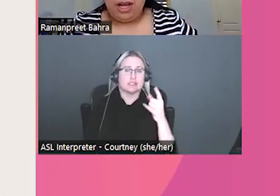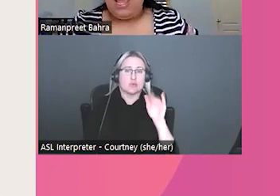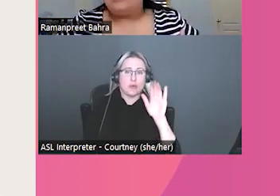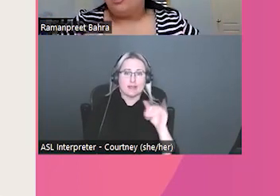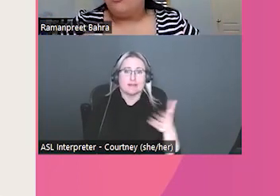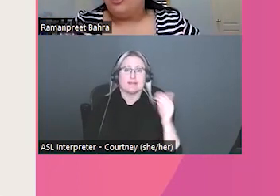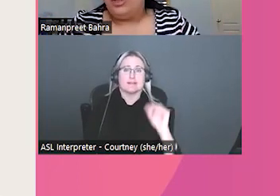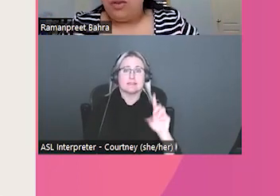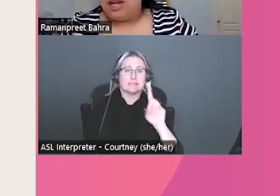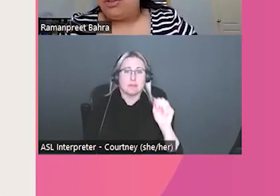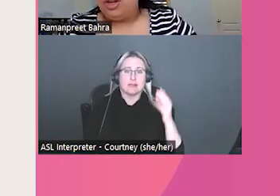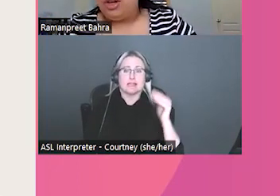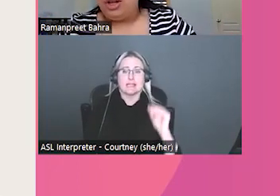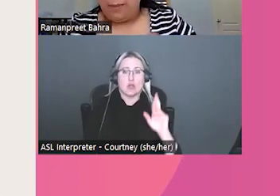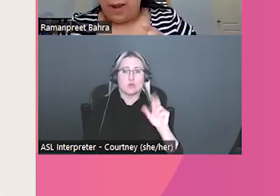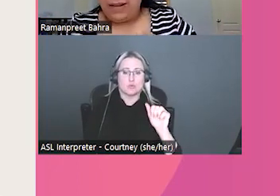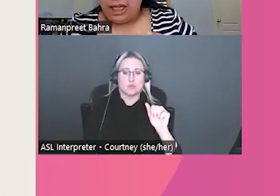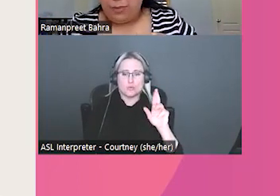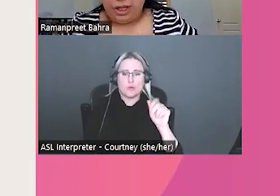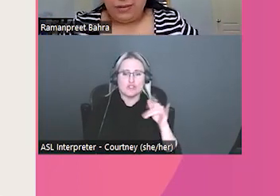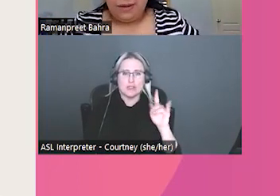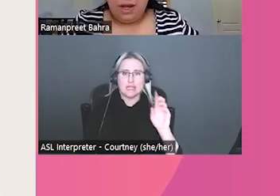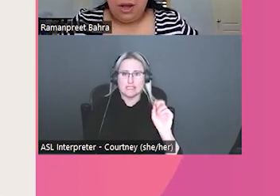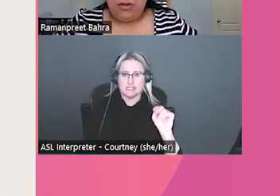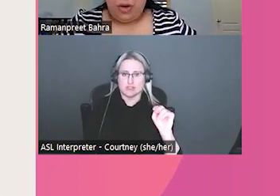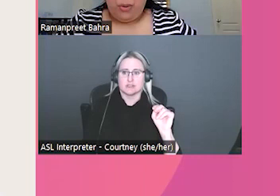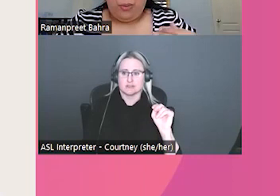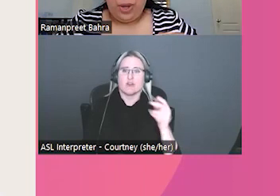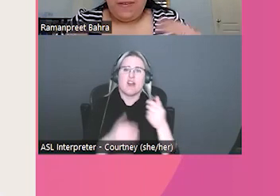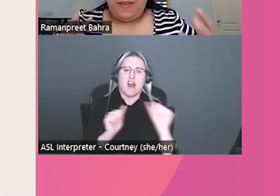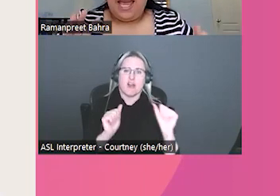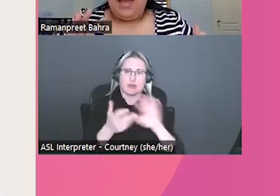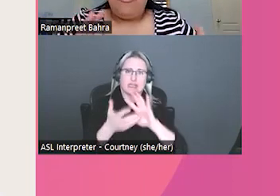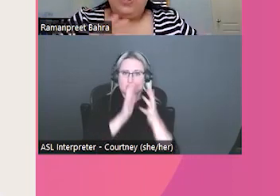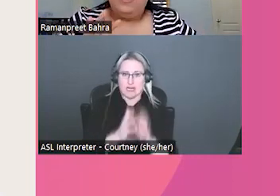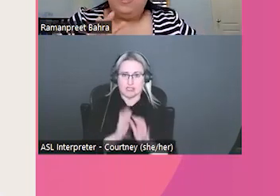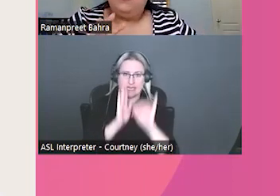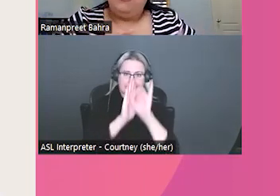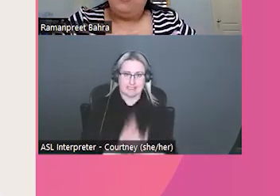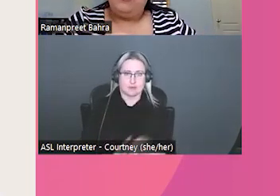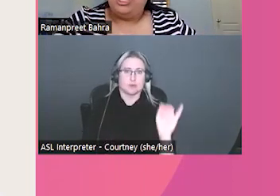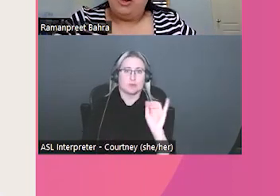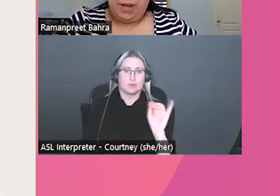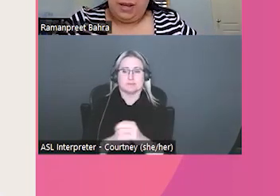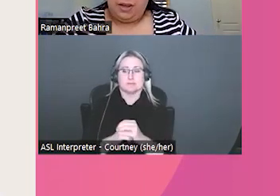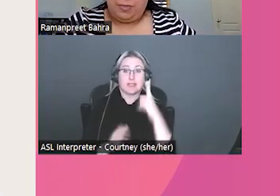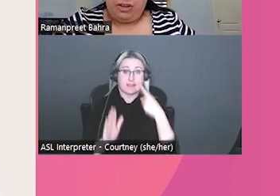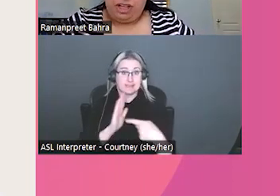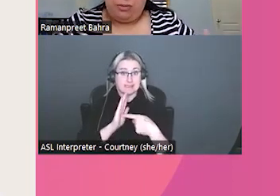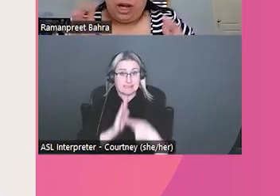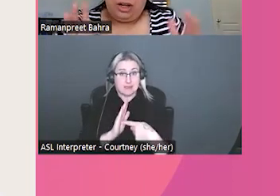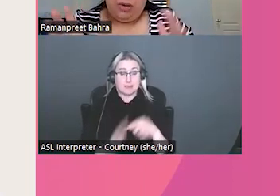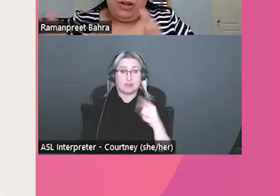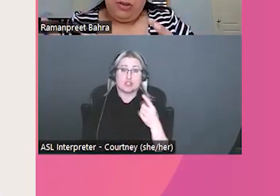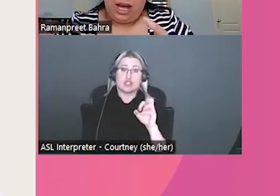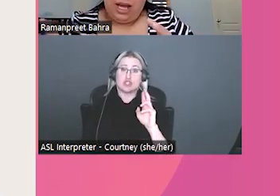racialization, and other intersectional identity points. So we see, for instance, in terms of gender-based oppression, and we'll